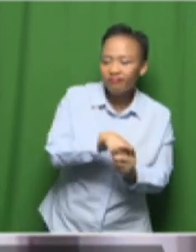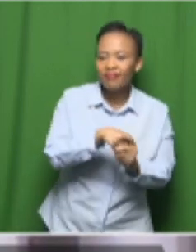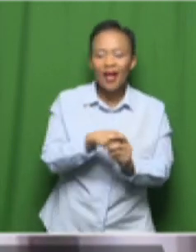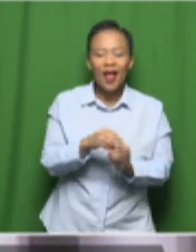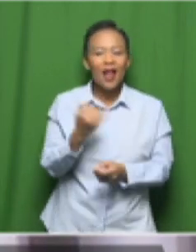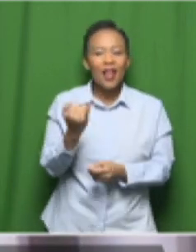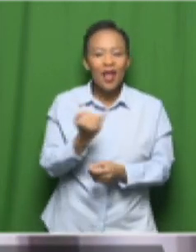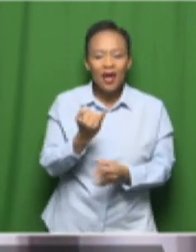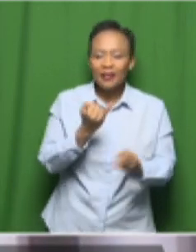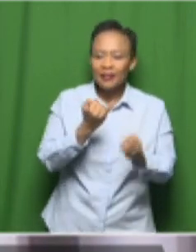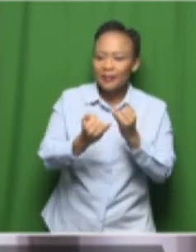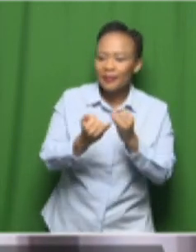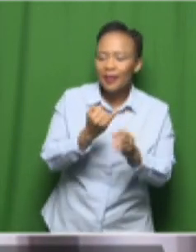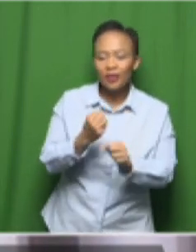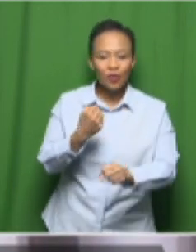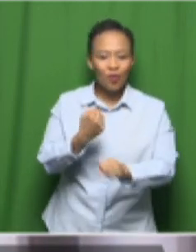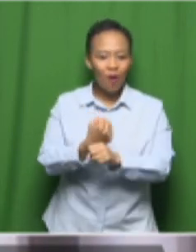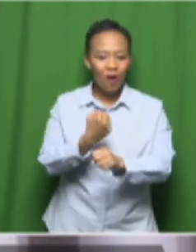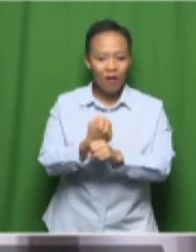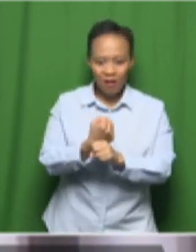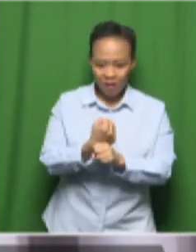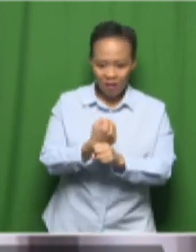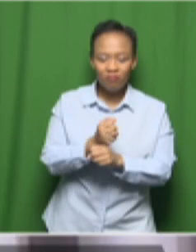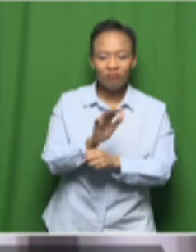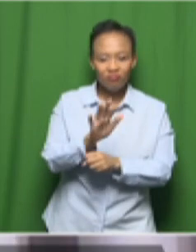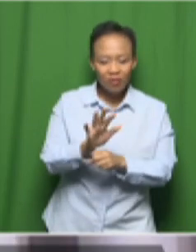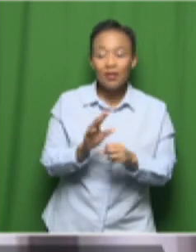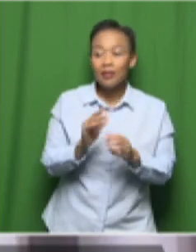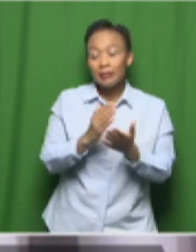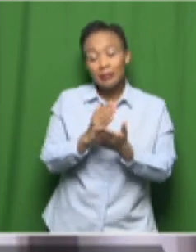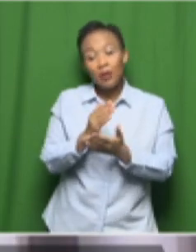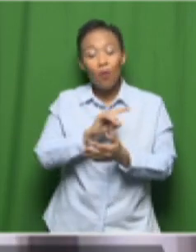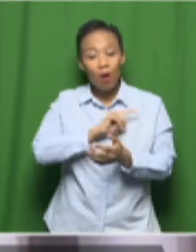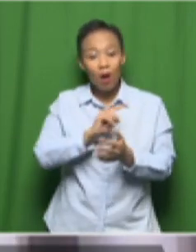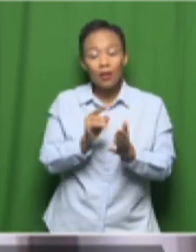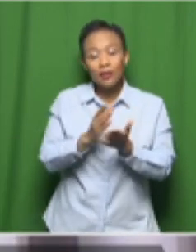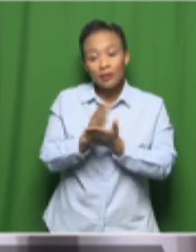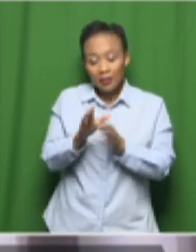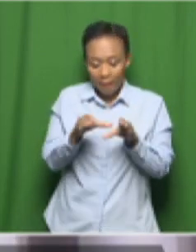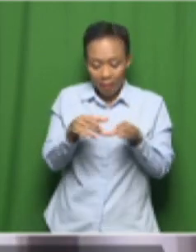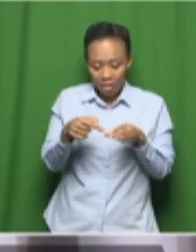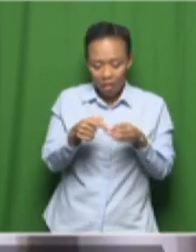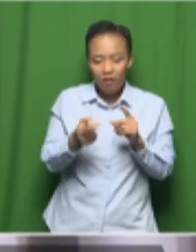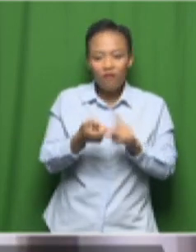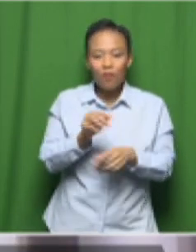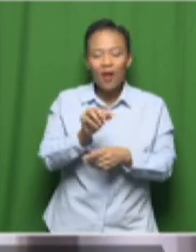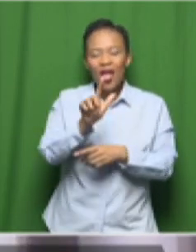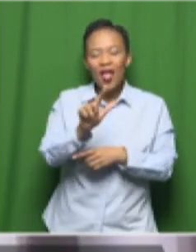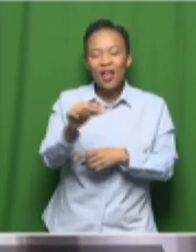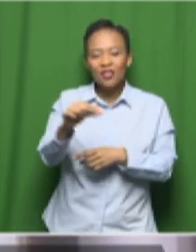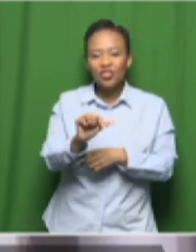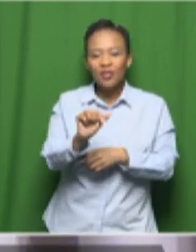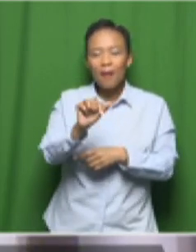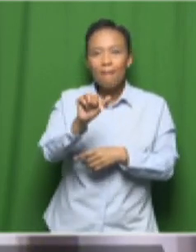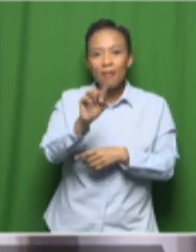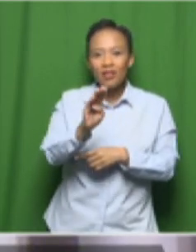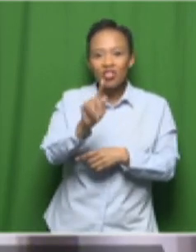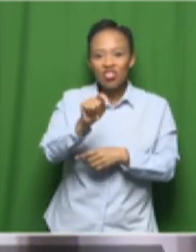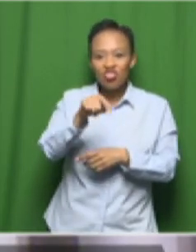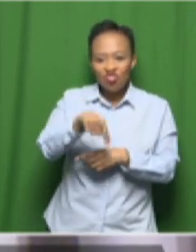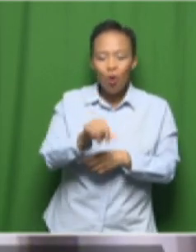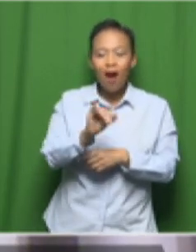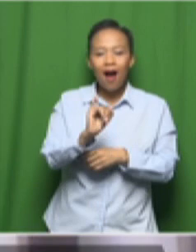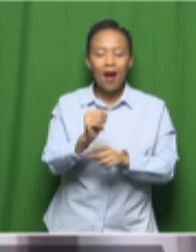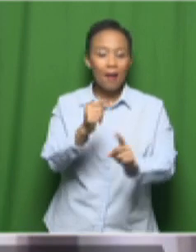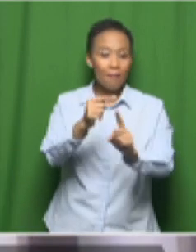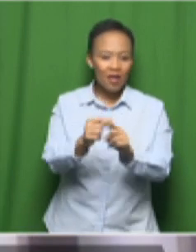work. Many of these men were also members of the LGBTQ plus community. So those were all